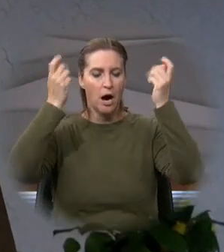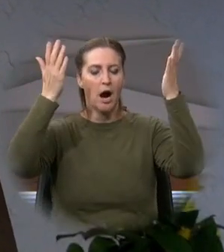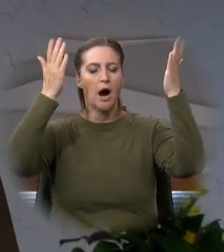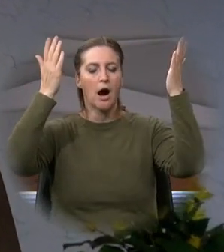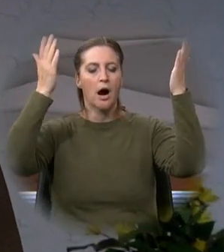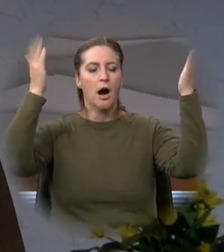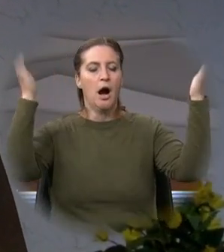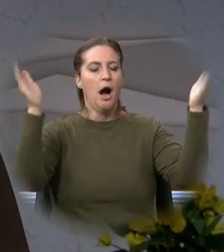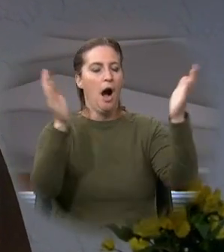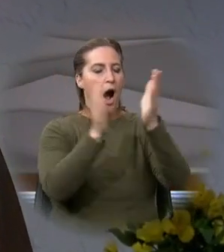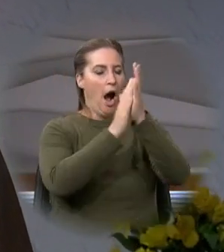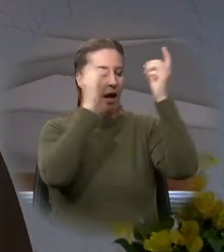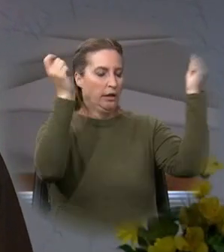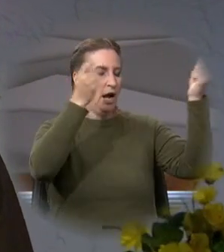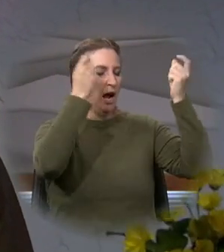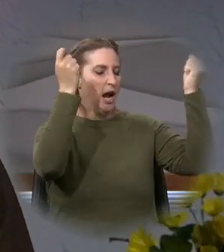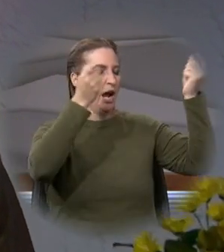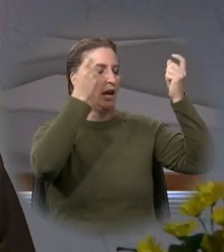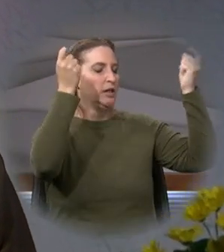alleluia,